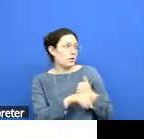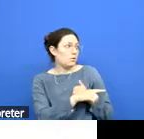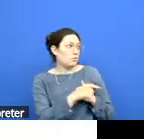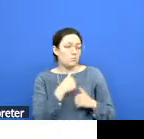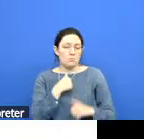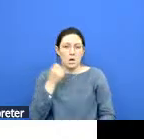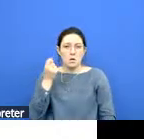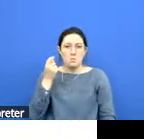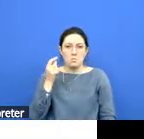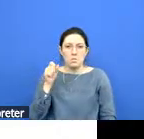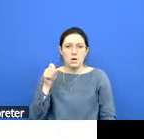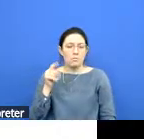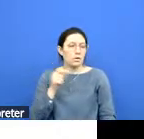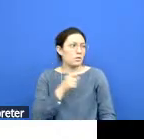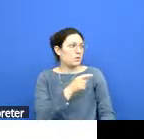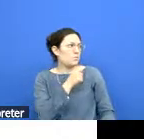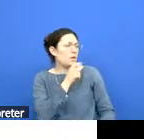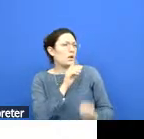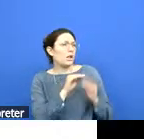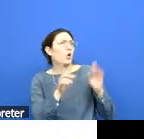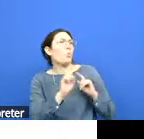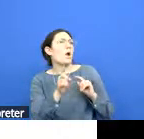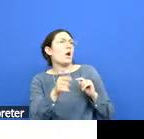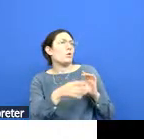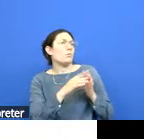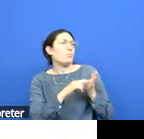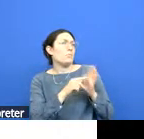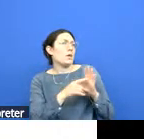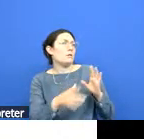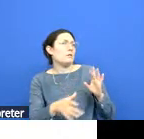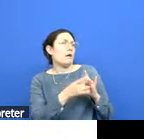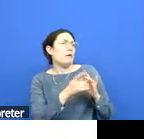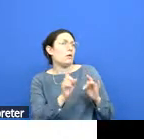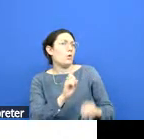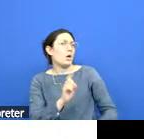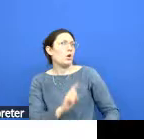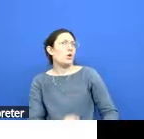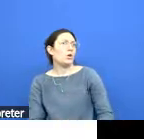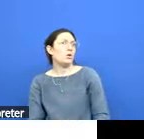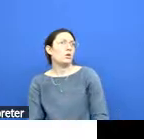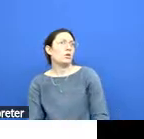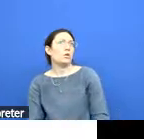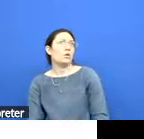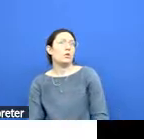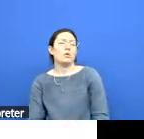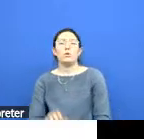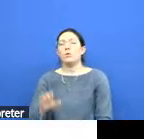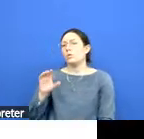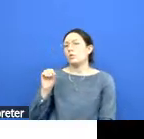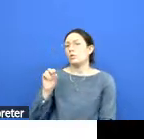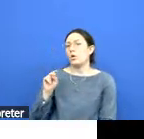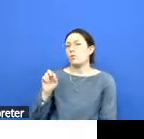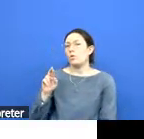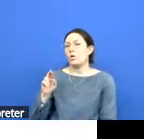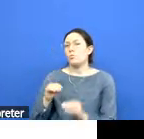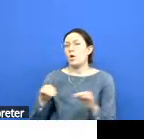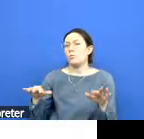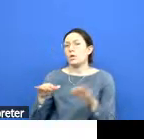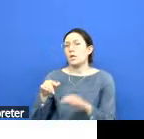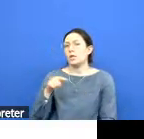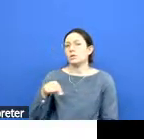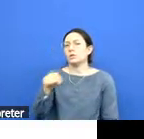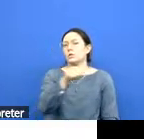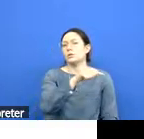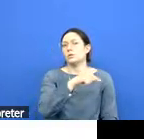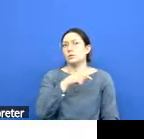that. I'm not clear where you're talking about tying in. So the corner properties,